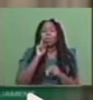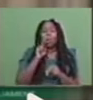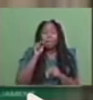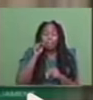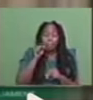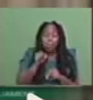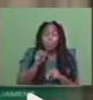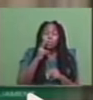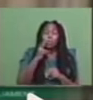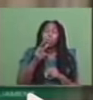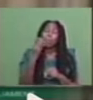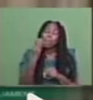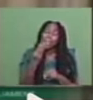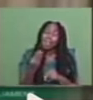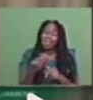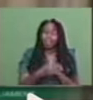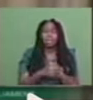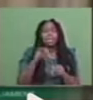pattern.